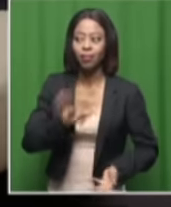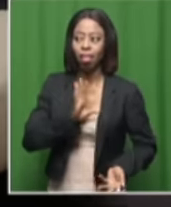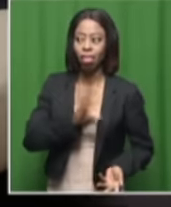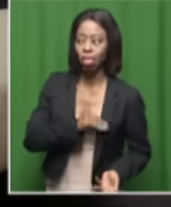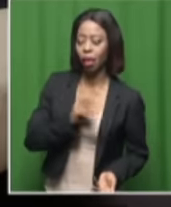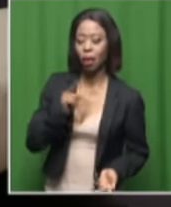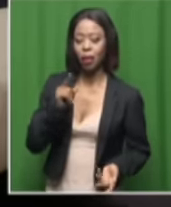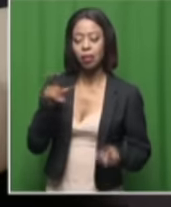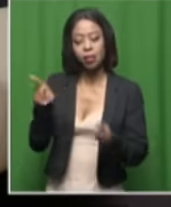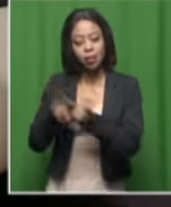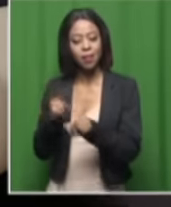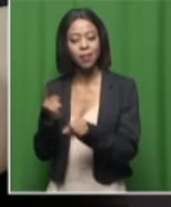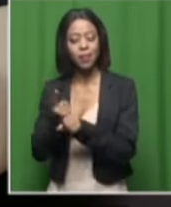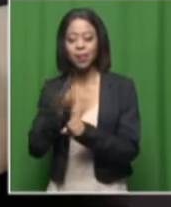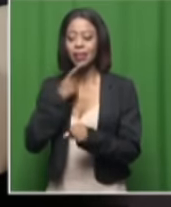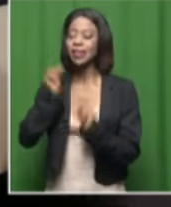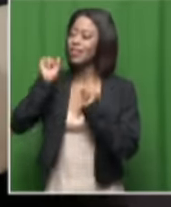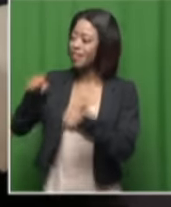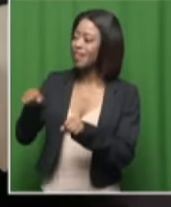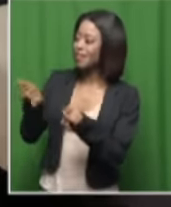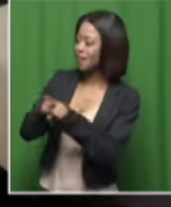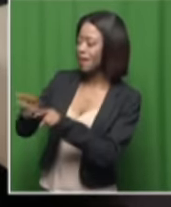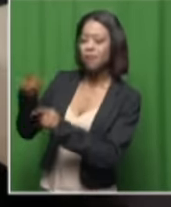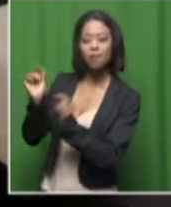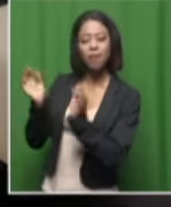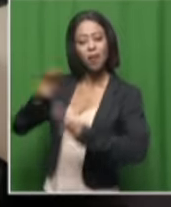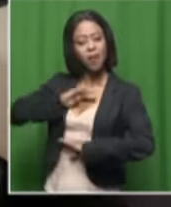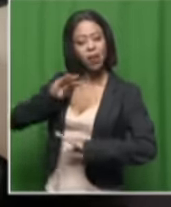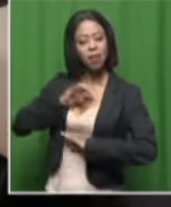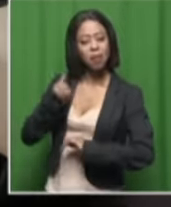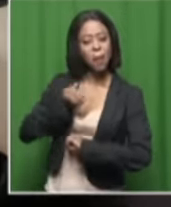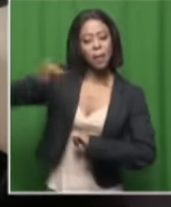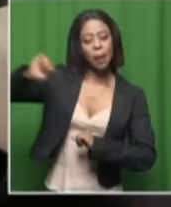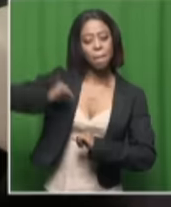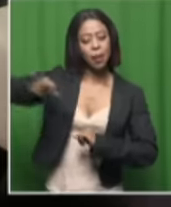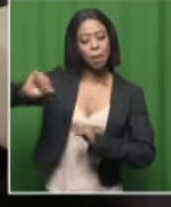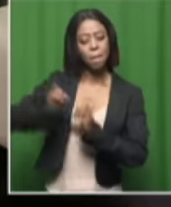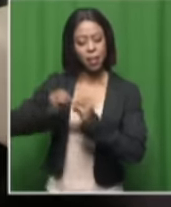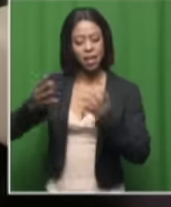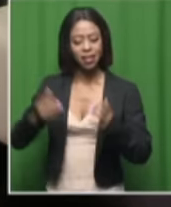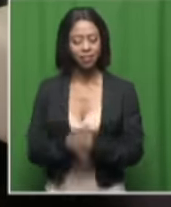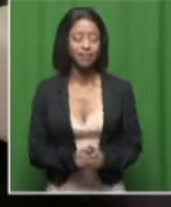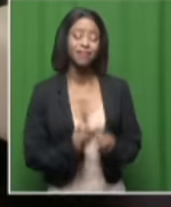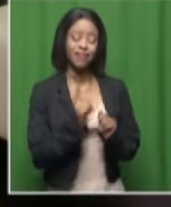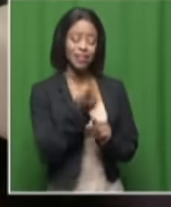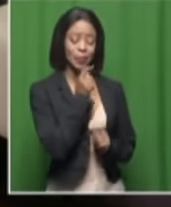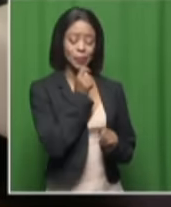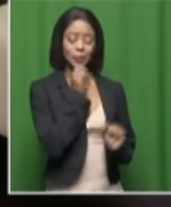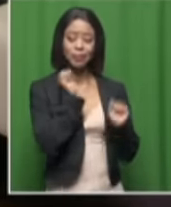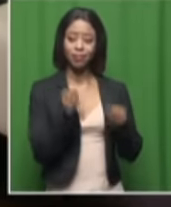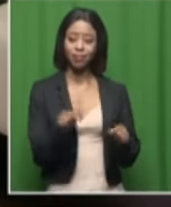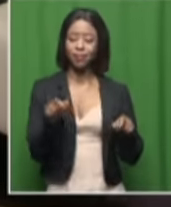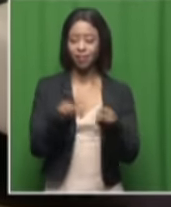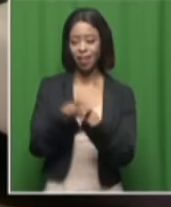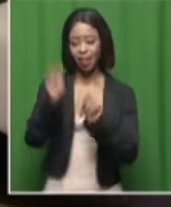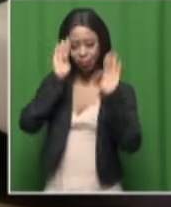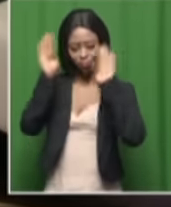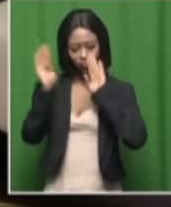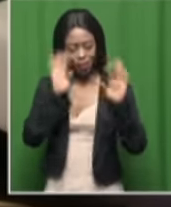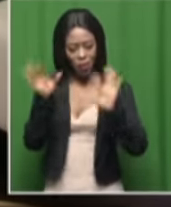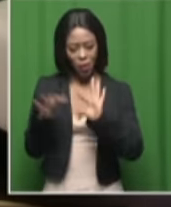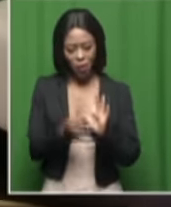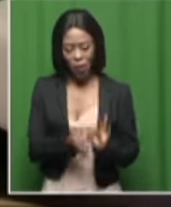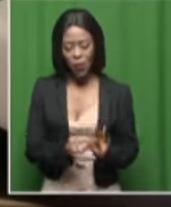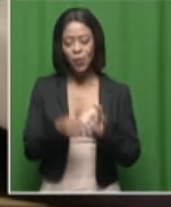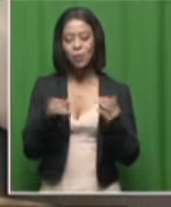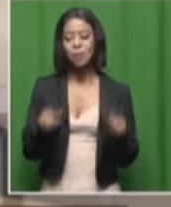that Chain has saved a number of those penalties. First of all, good morning and good morning to the viewers.